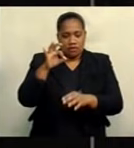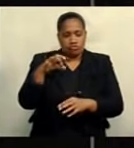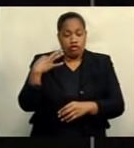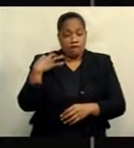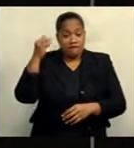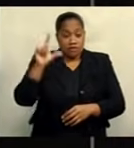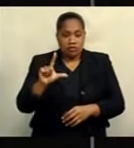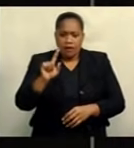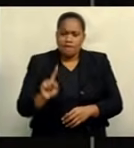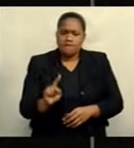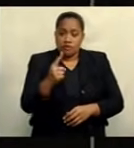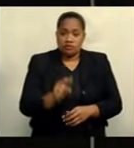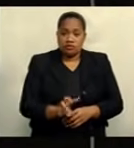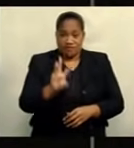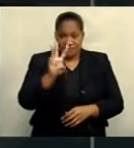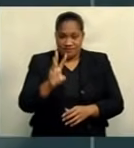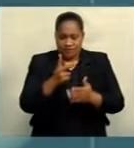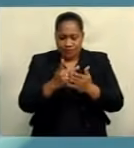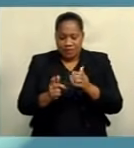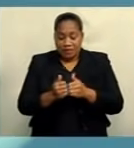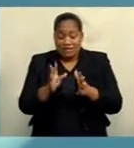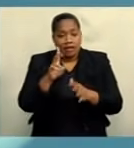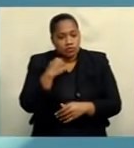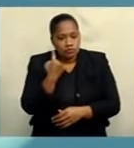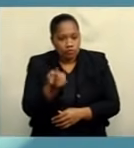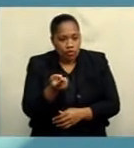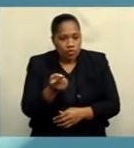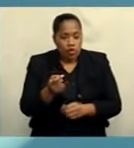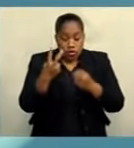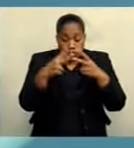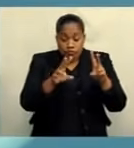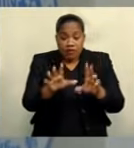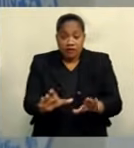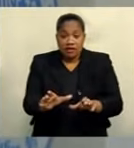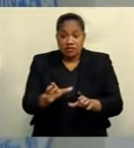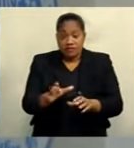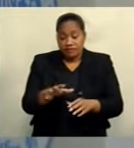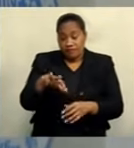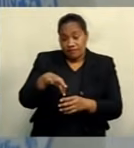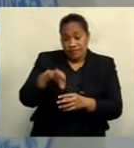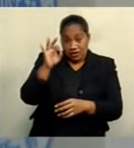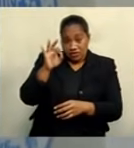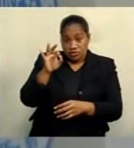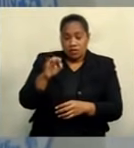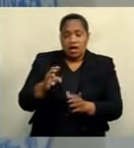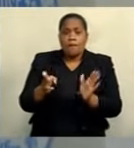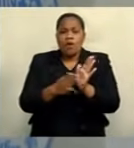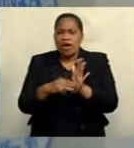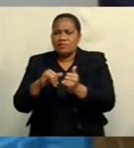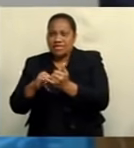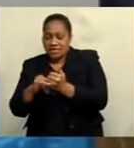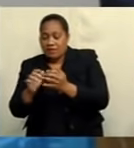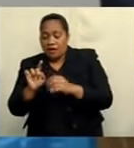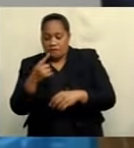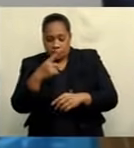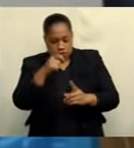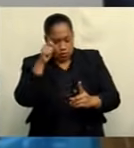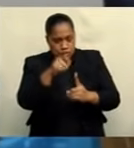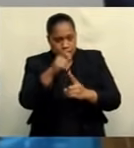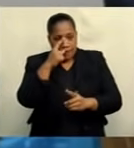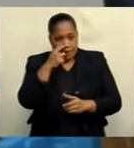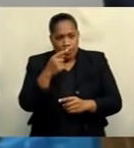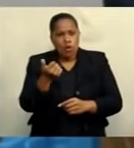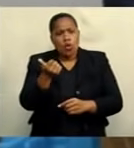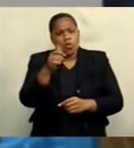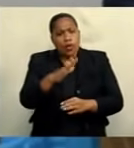of 3 phases starting tomorrow. Supervisor of Elections Mohammed Sanim says they will first target people who've already worked